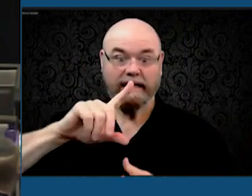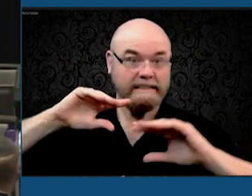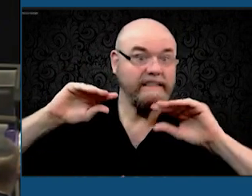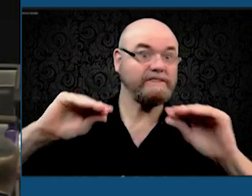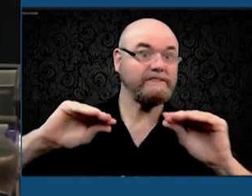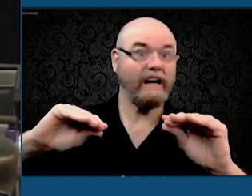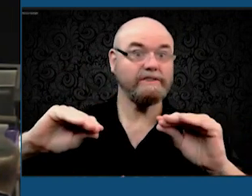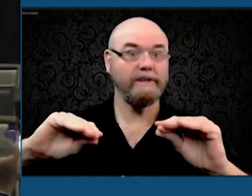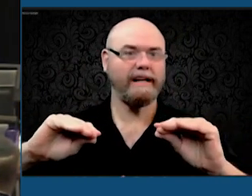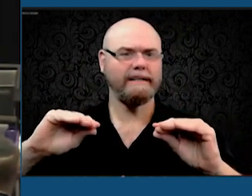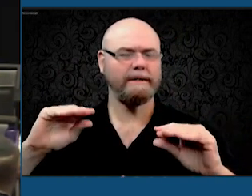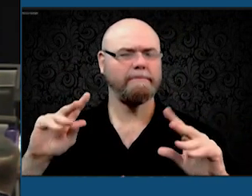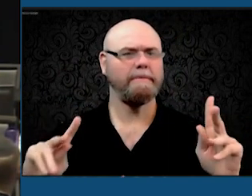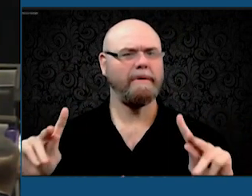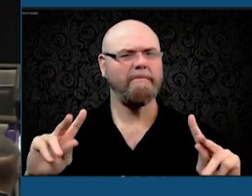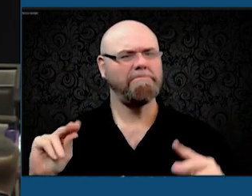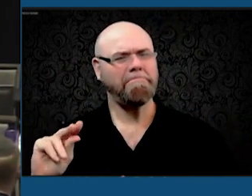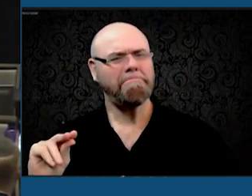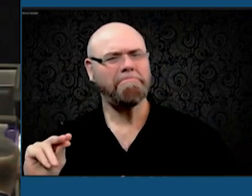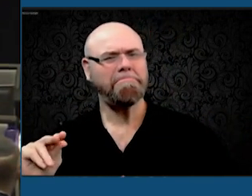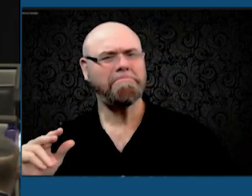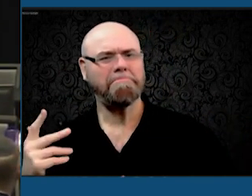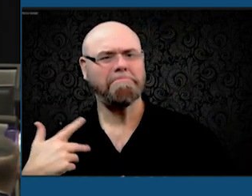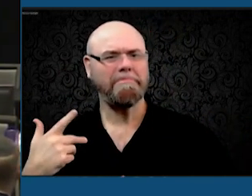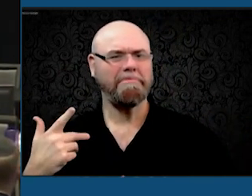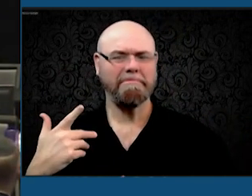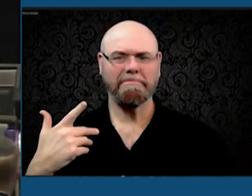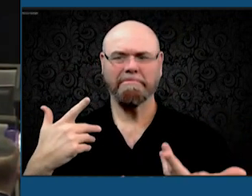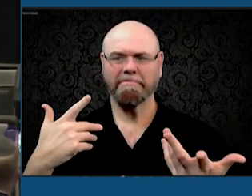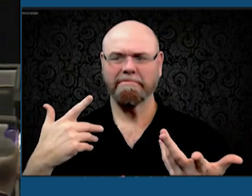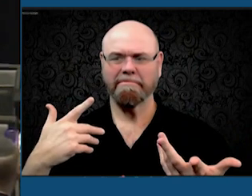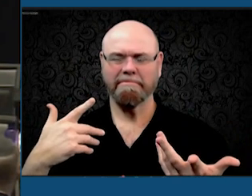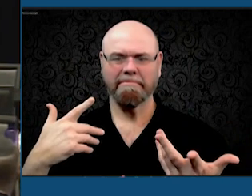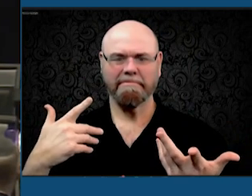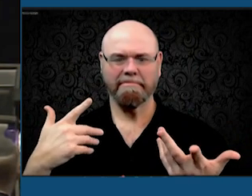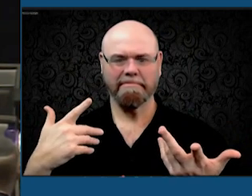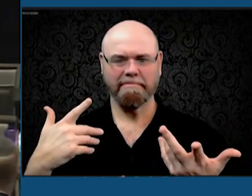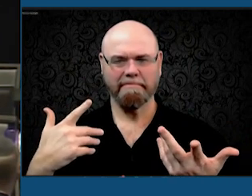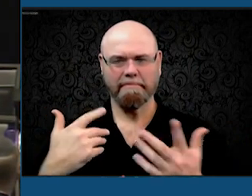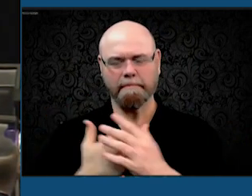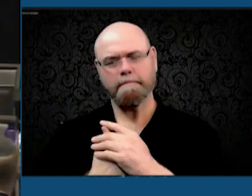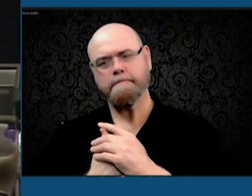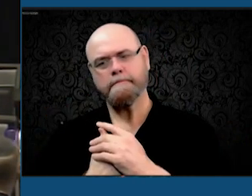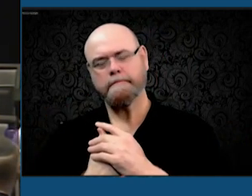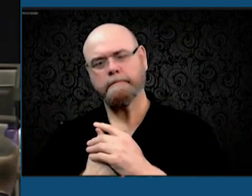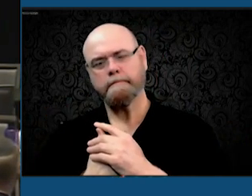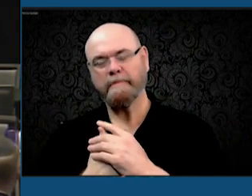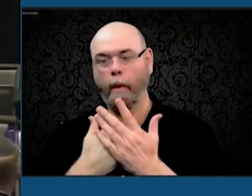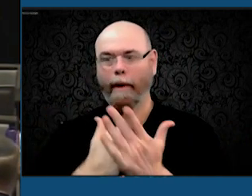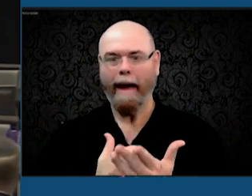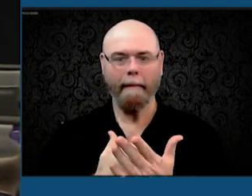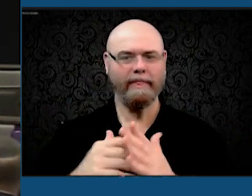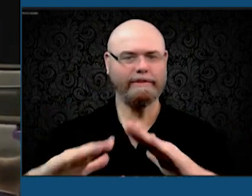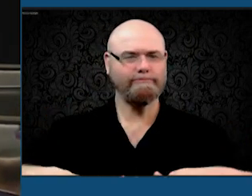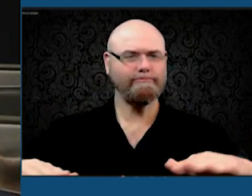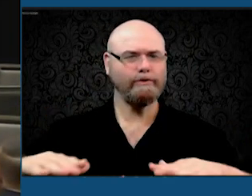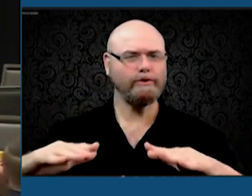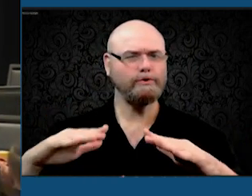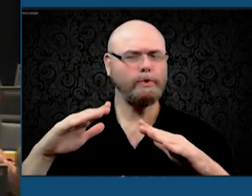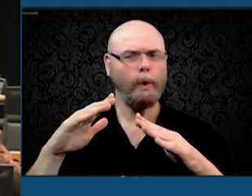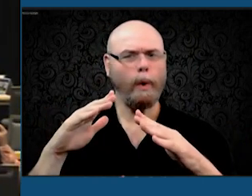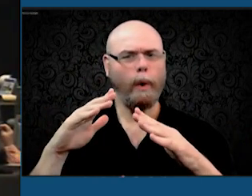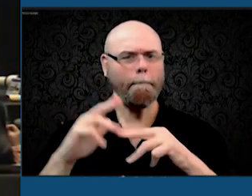opposite. In the work that we do specifically, we're helping children build language. We're helping them build strategies,